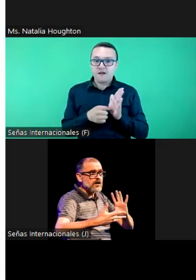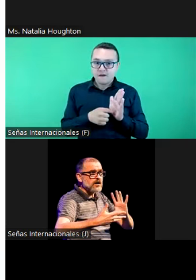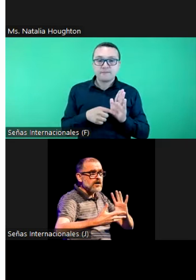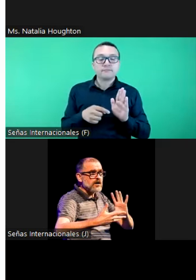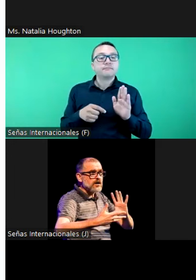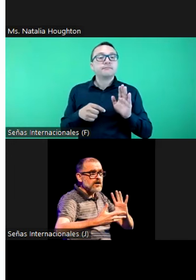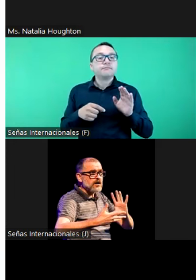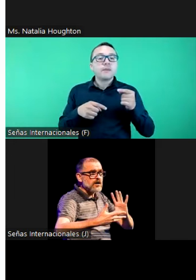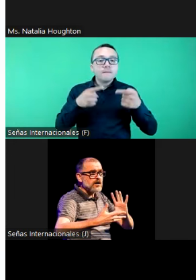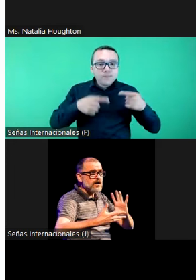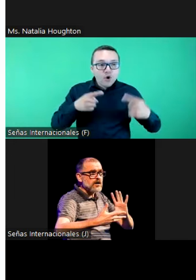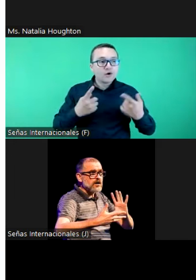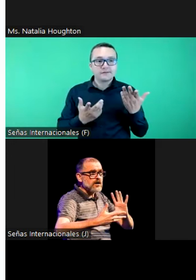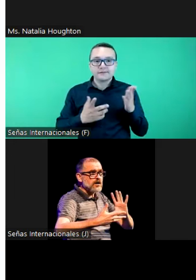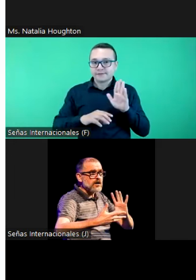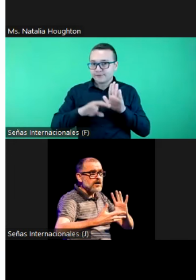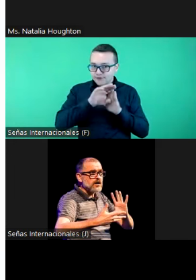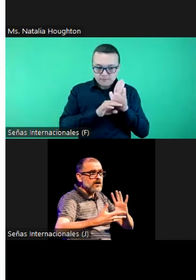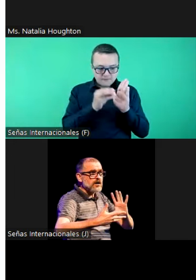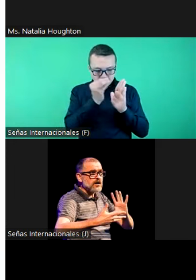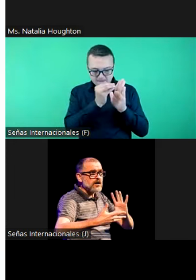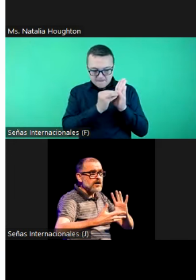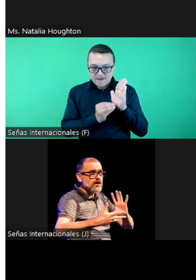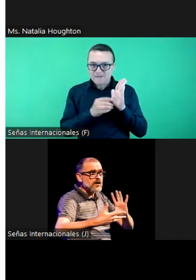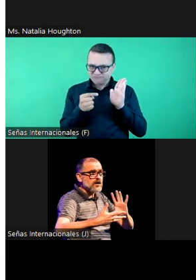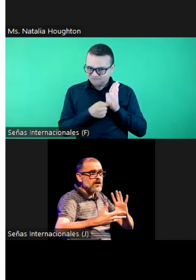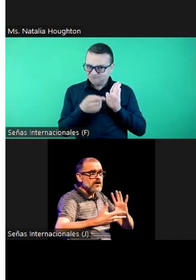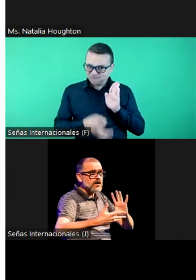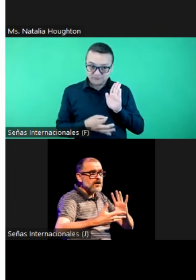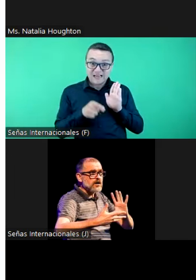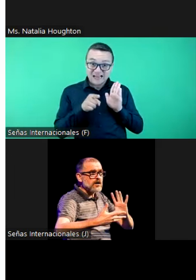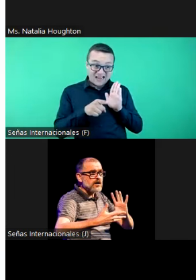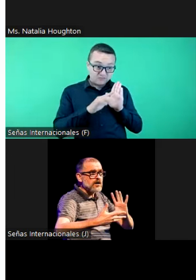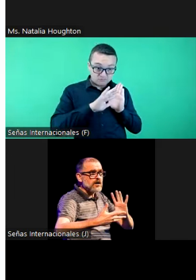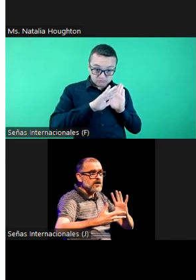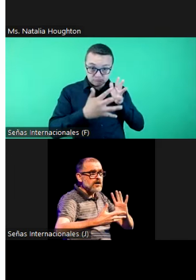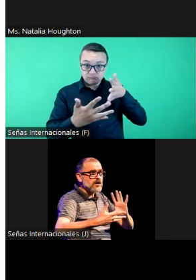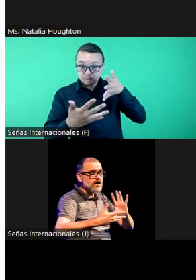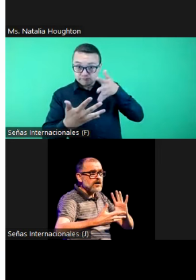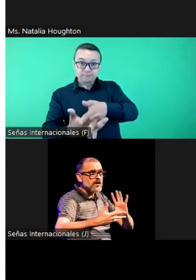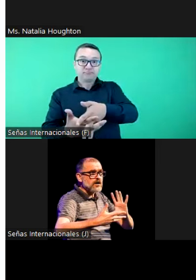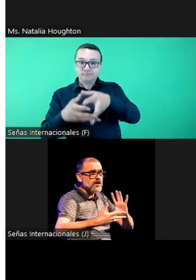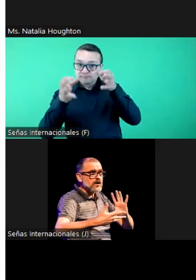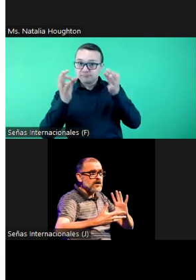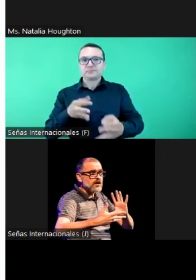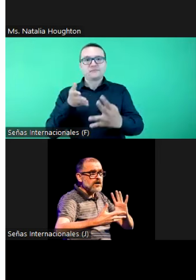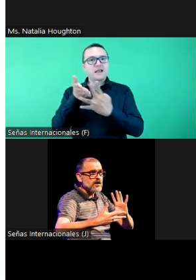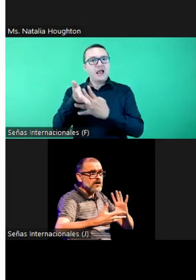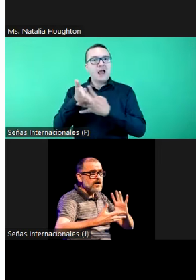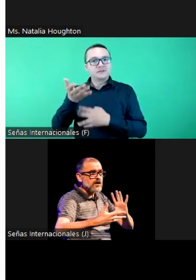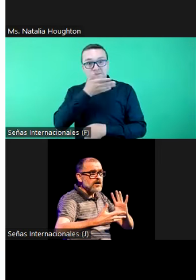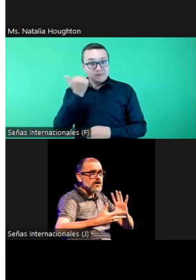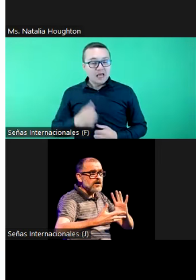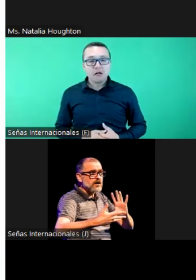There were problems of regulations and policies that have